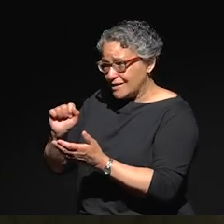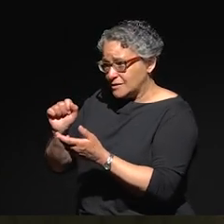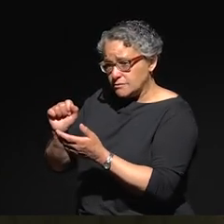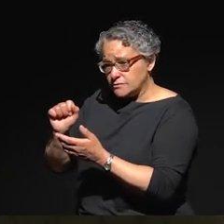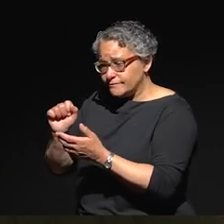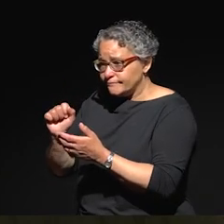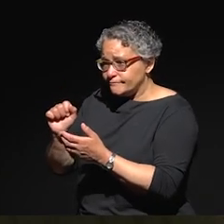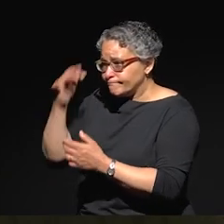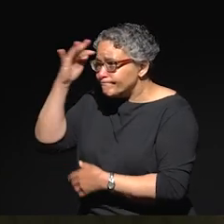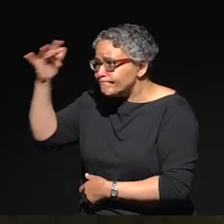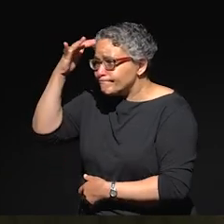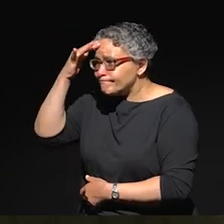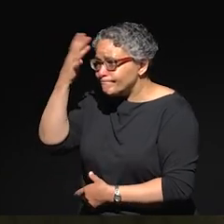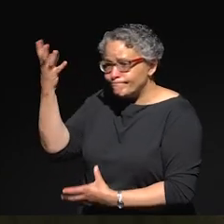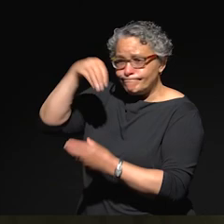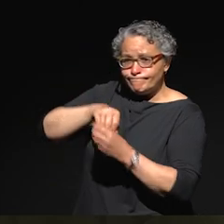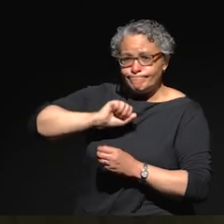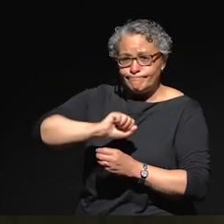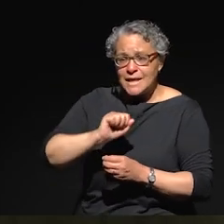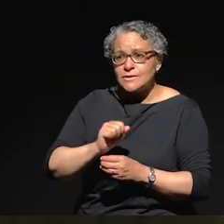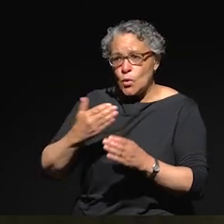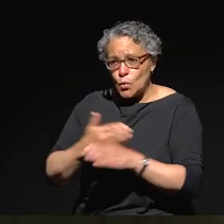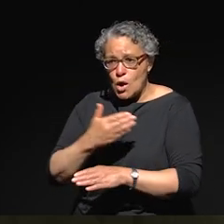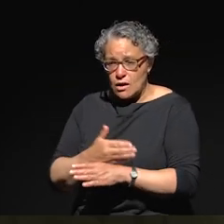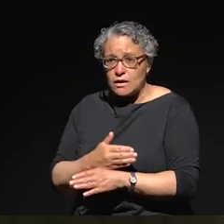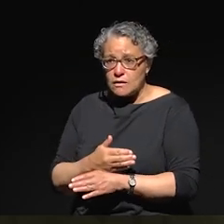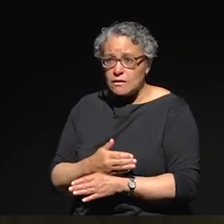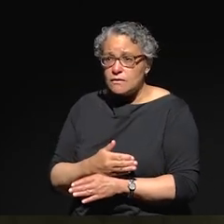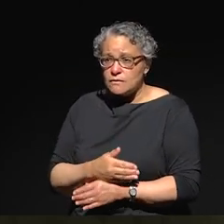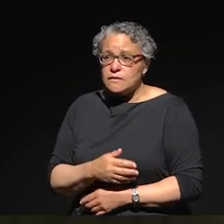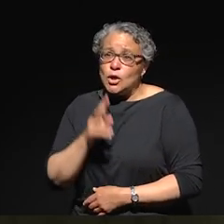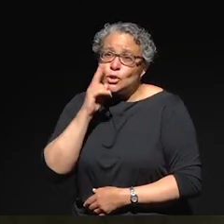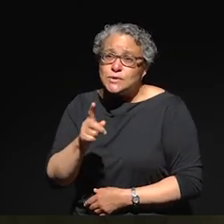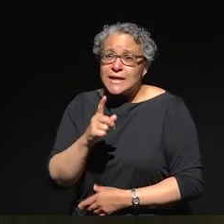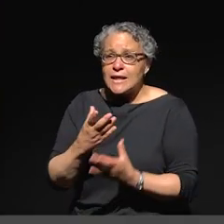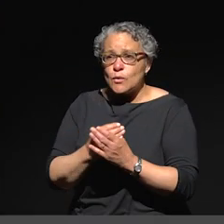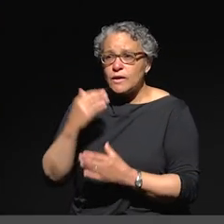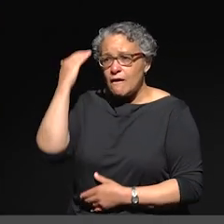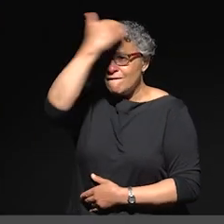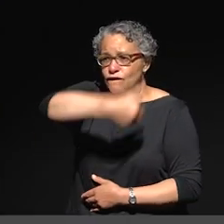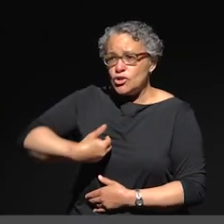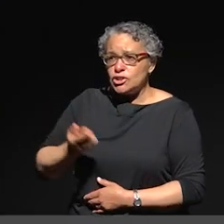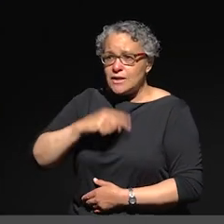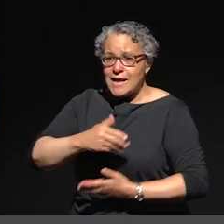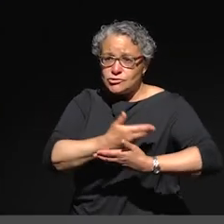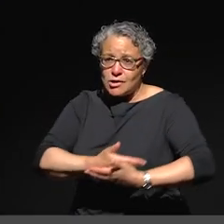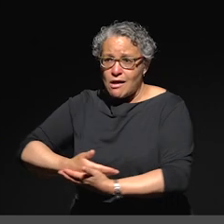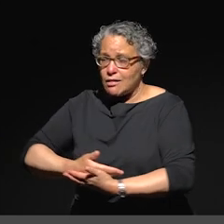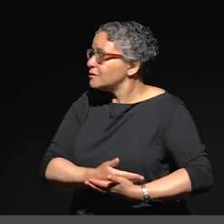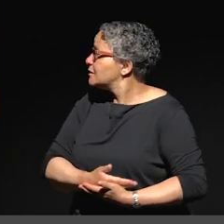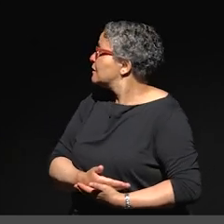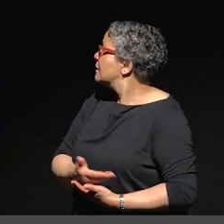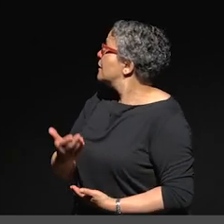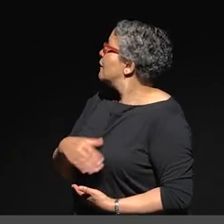very empathetic paintings. And you see that supremely in his images of the Virgin and Child. These are from his last